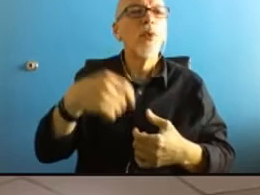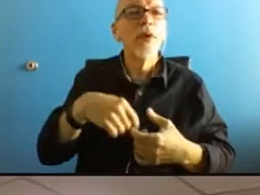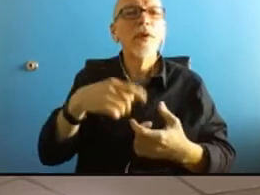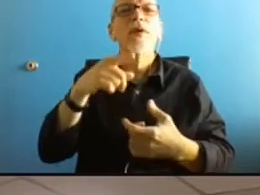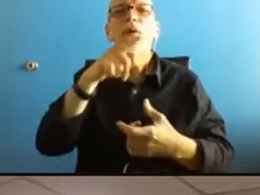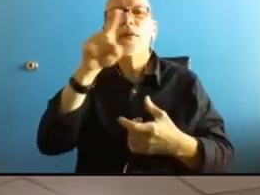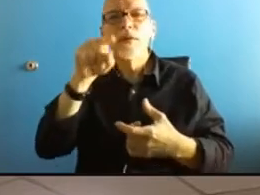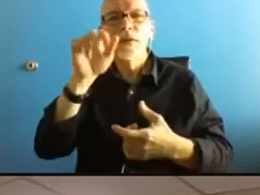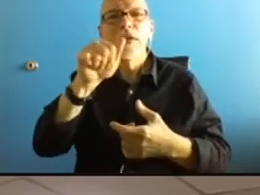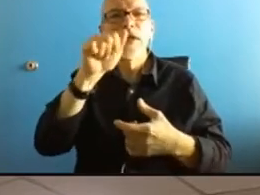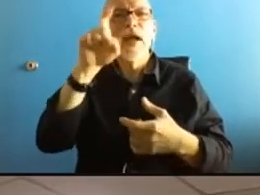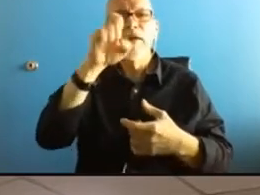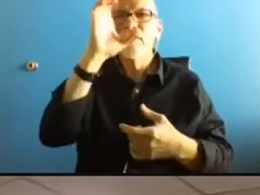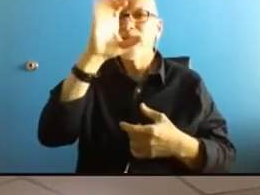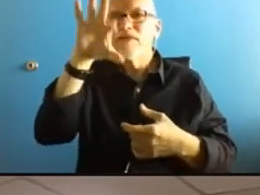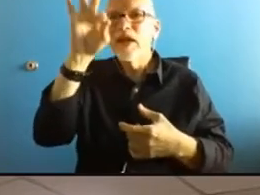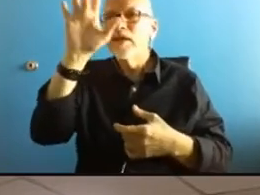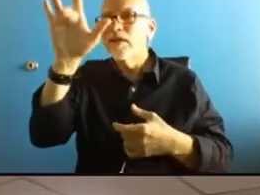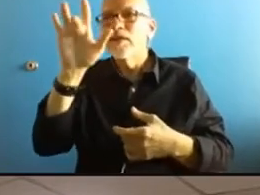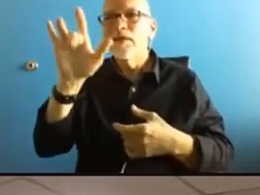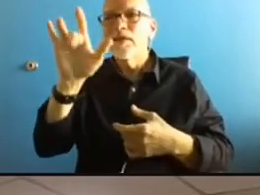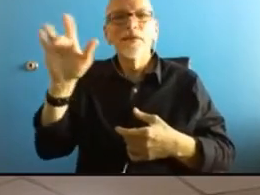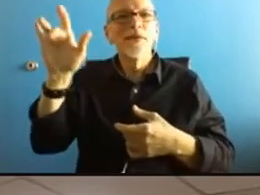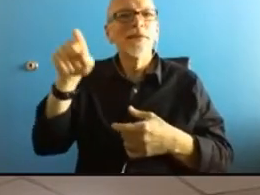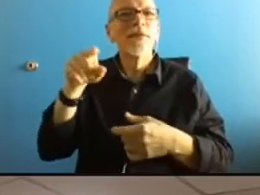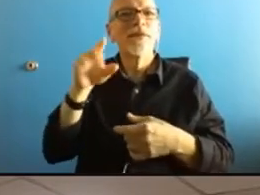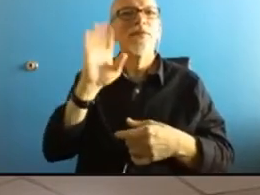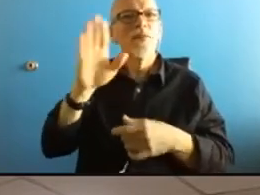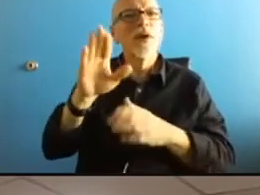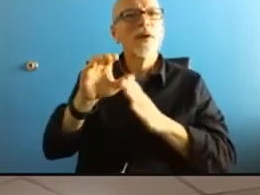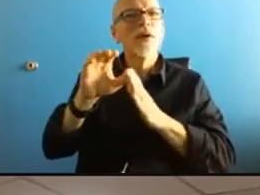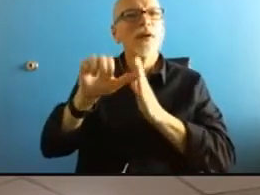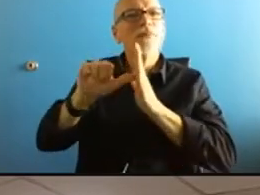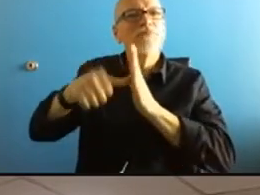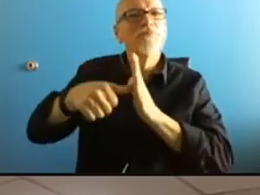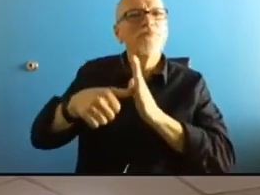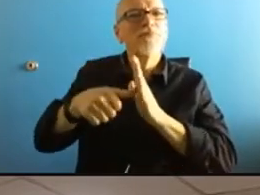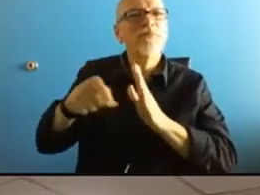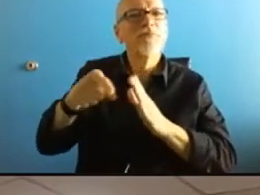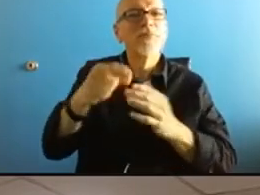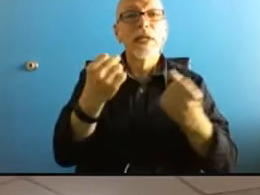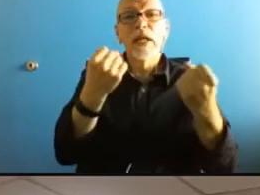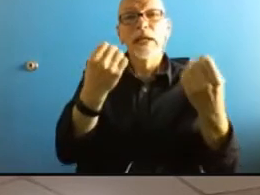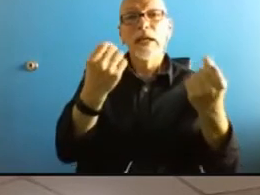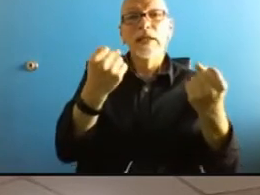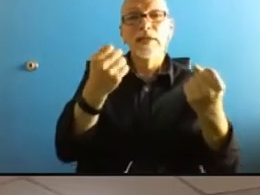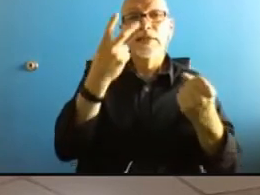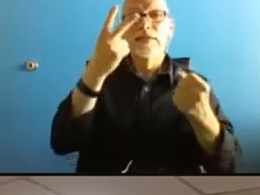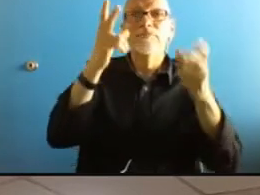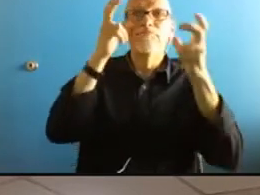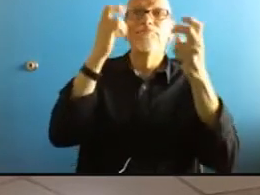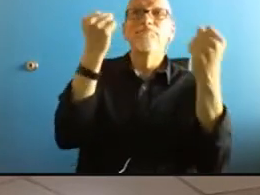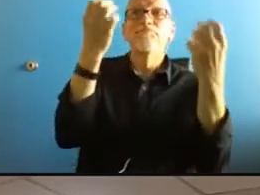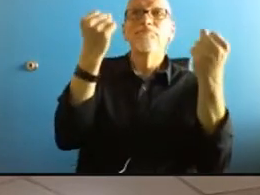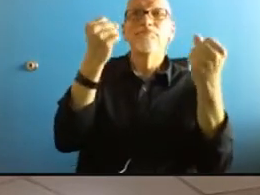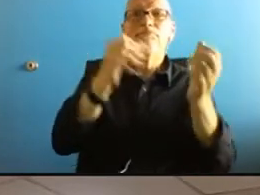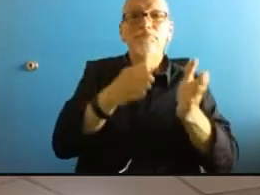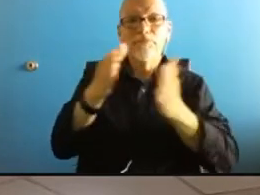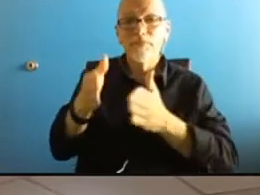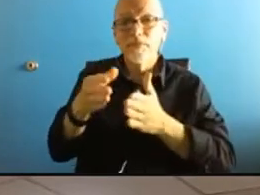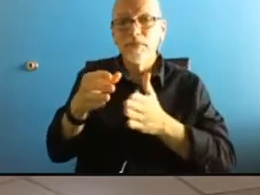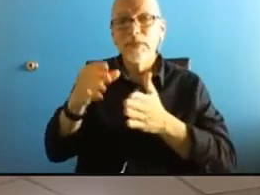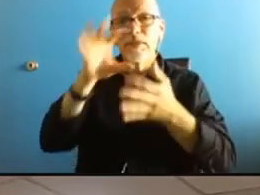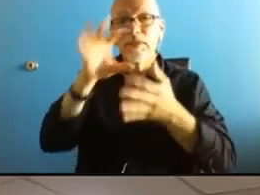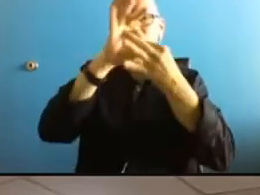then they have to find blue. So that also like reinforces ASL understanding, English literacy.